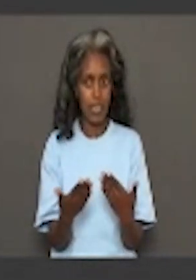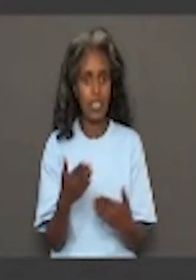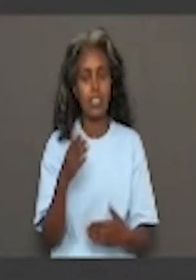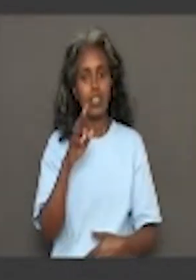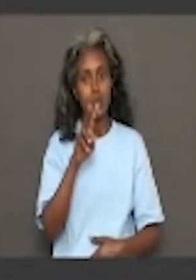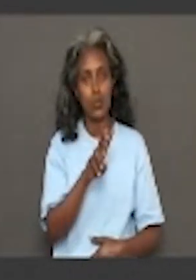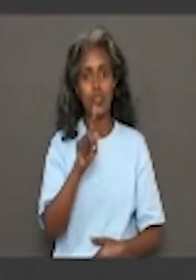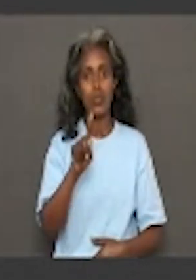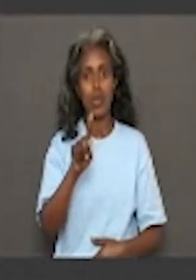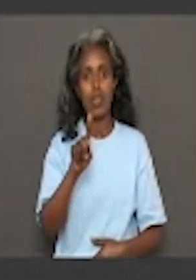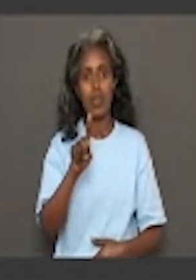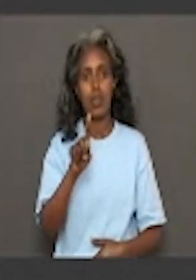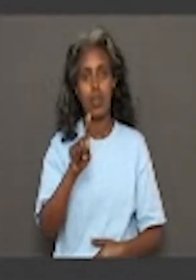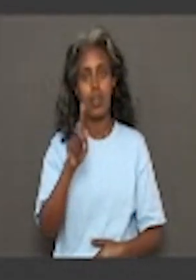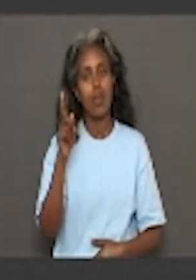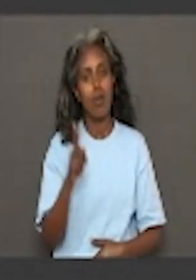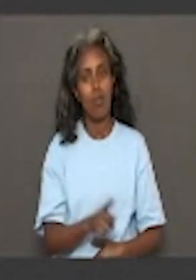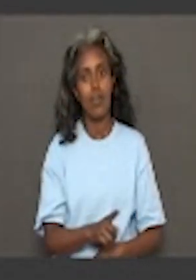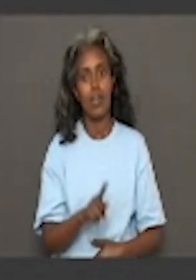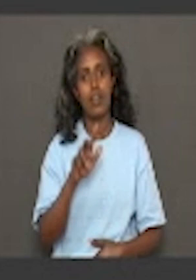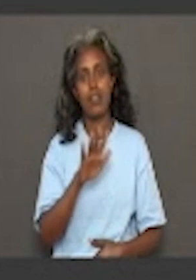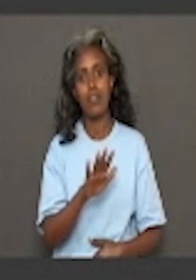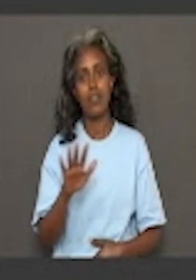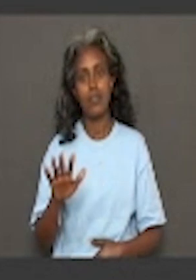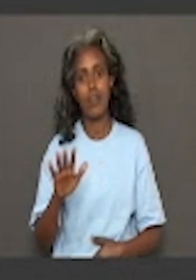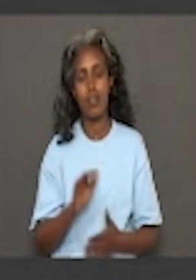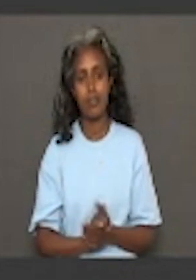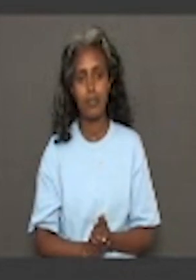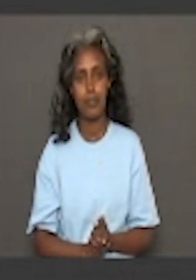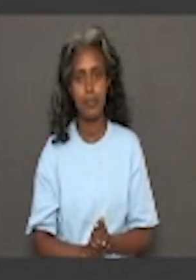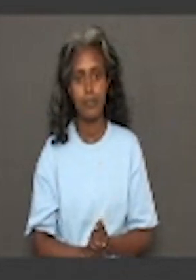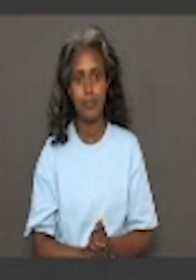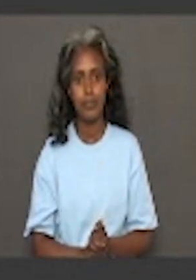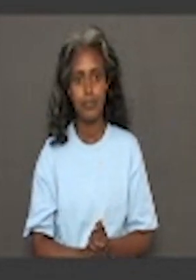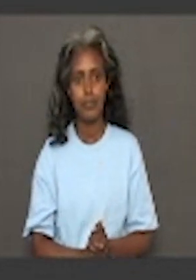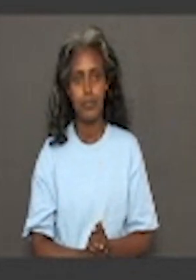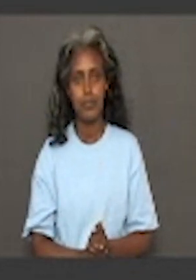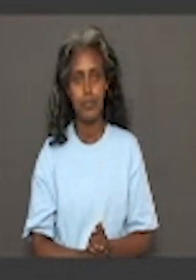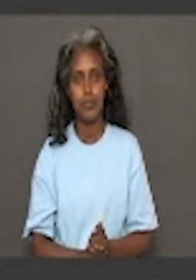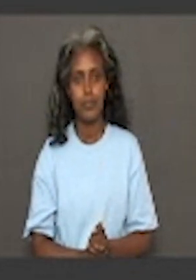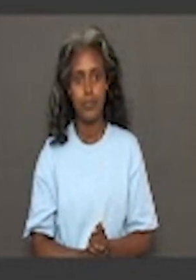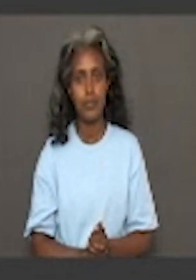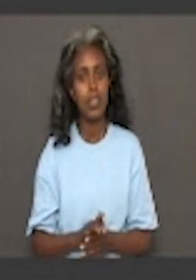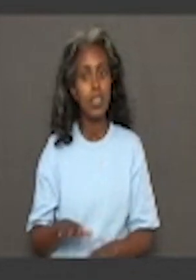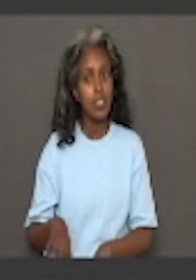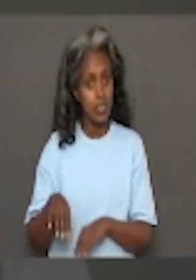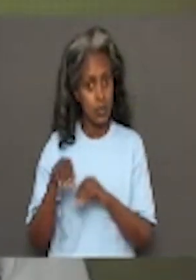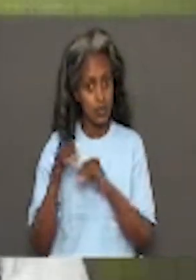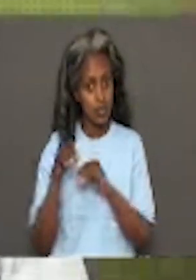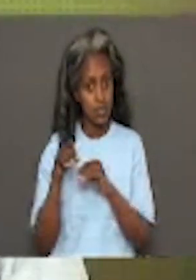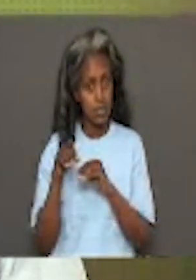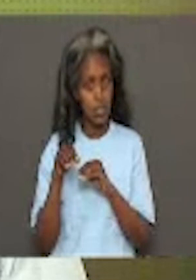This can be simplified to 21 over 55.